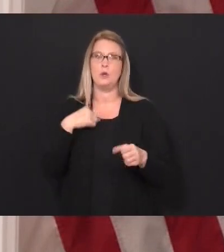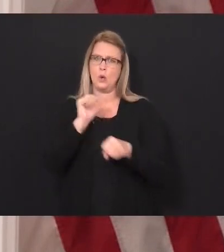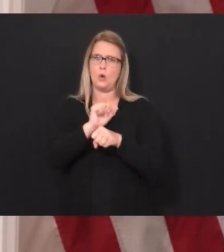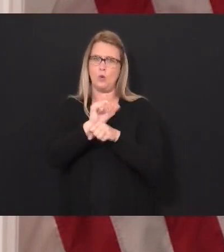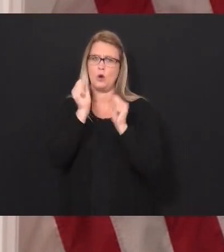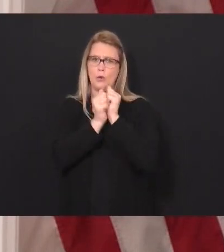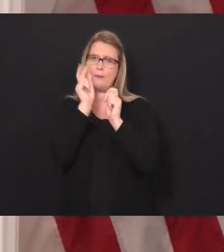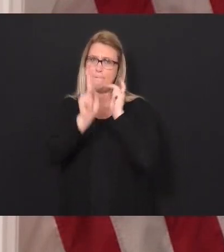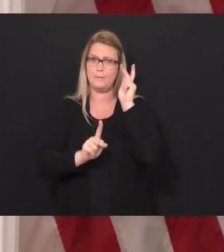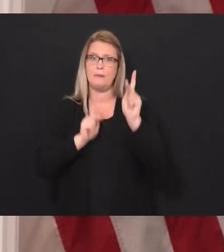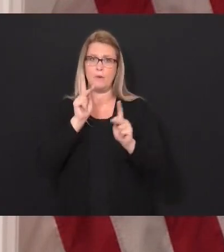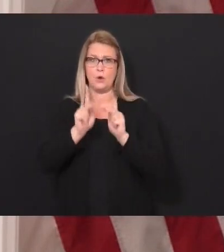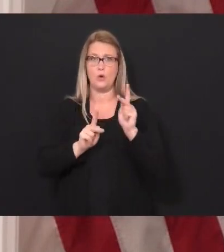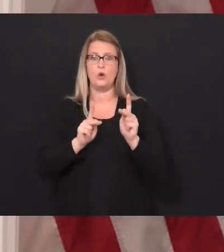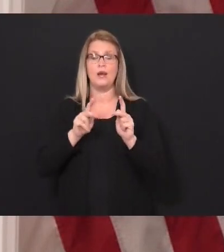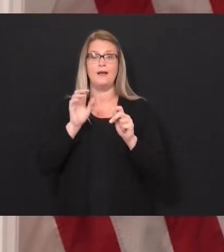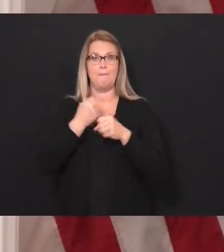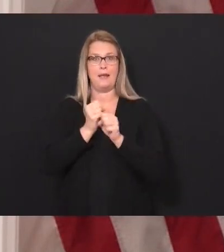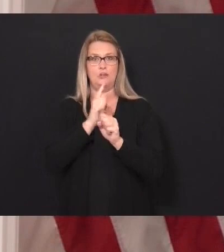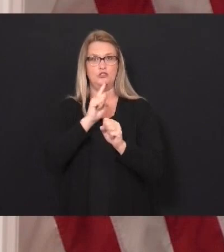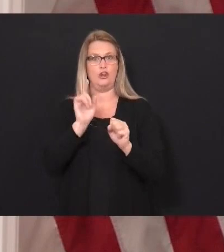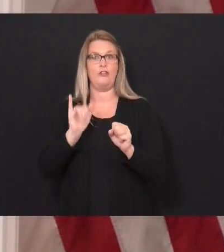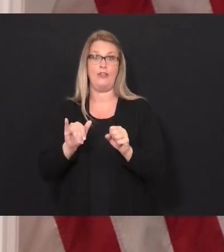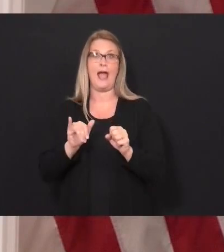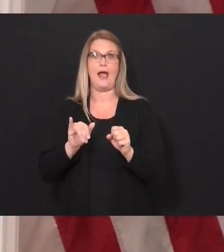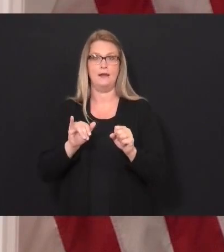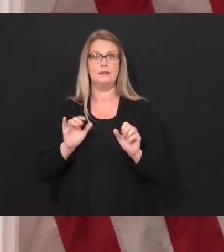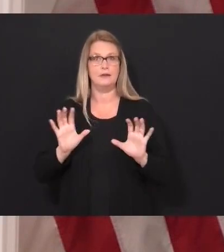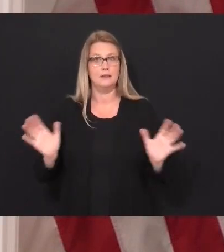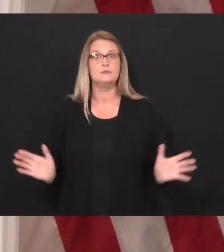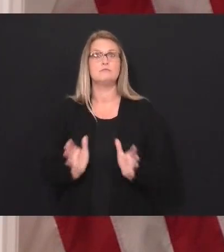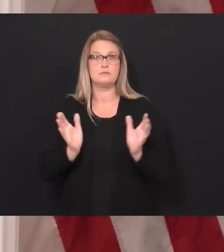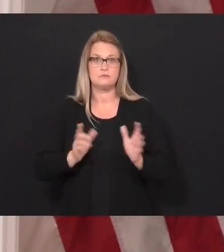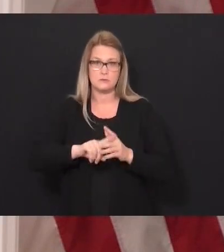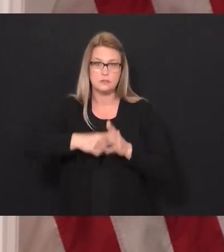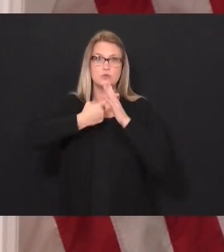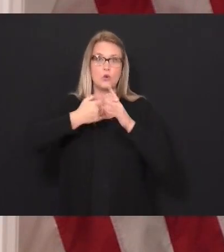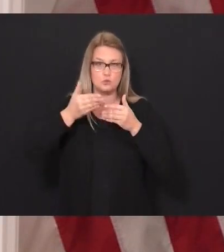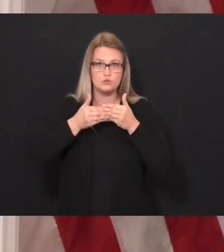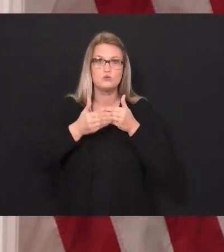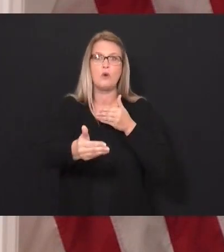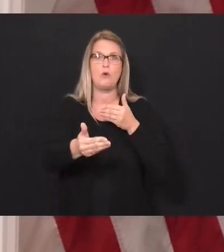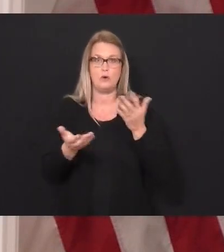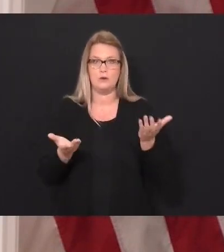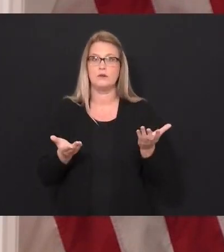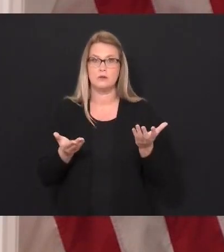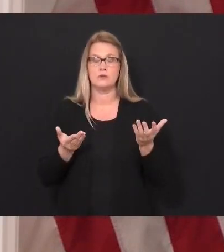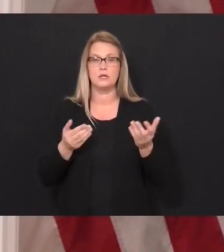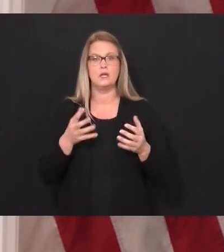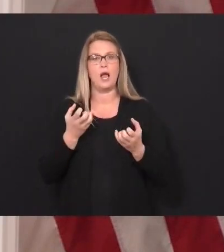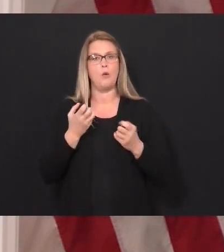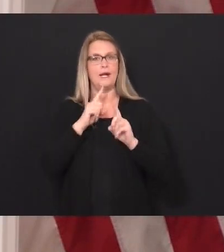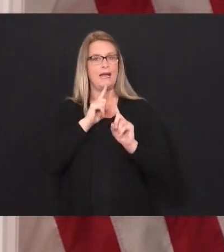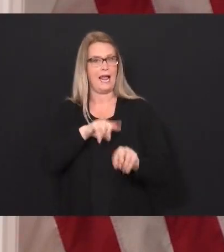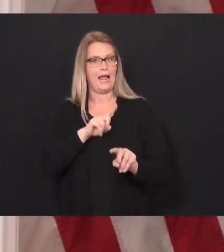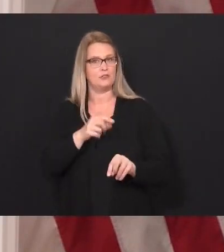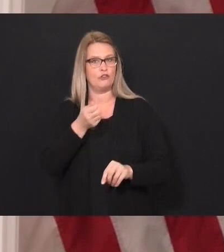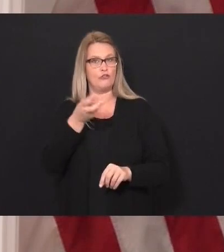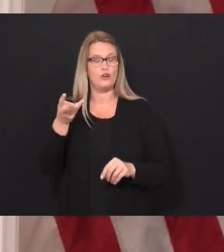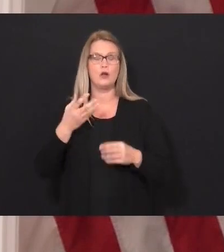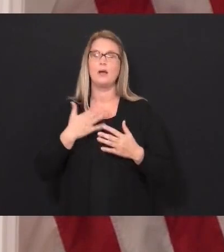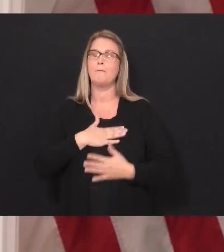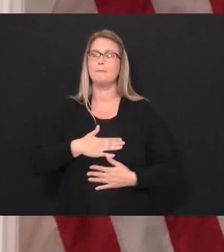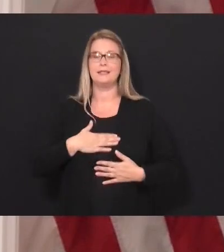governor's declaration gets enforced. So I wanted to mention those points. These are issues that have been coming up in our office. Feel